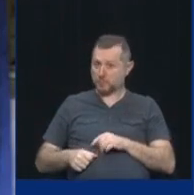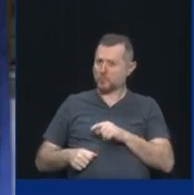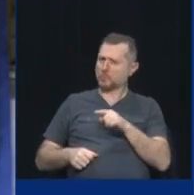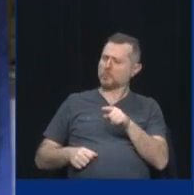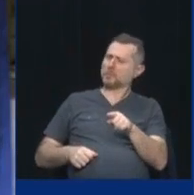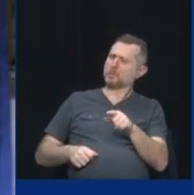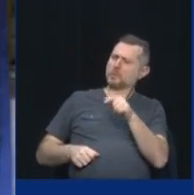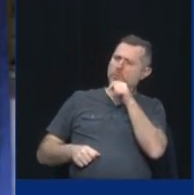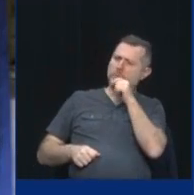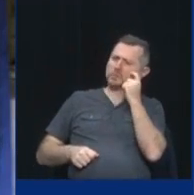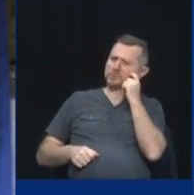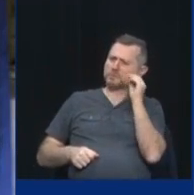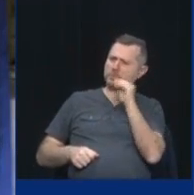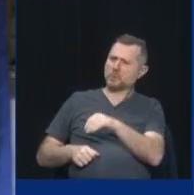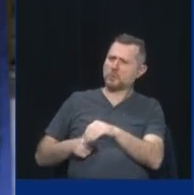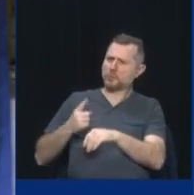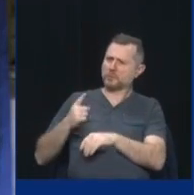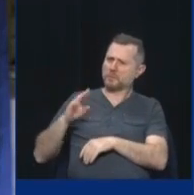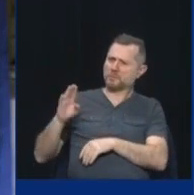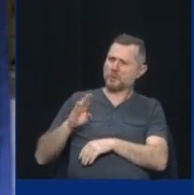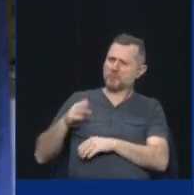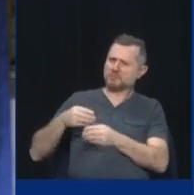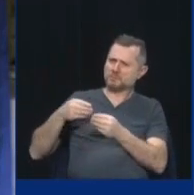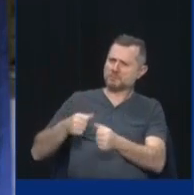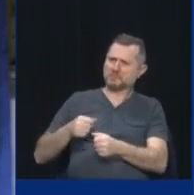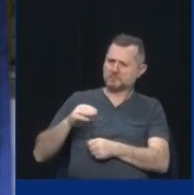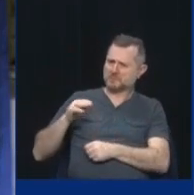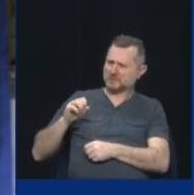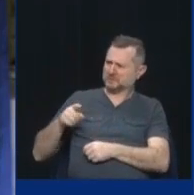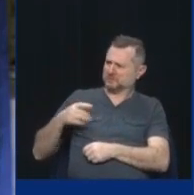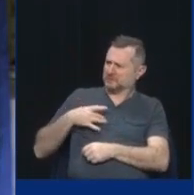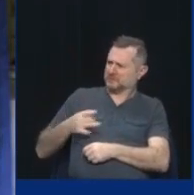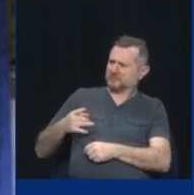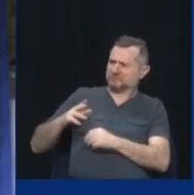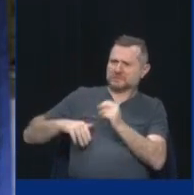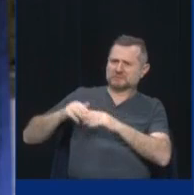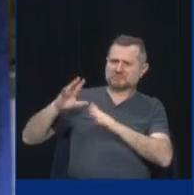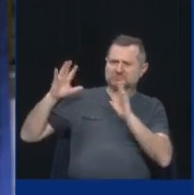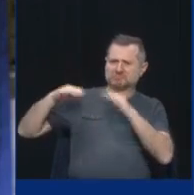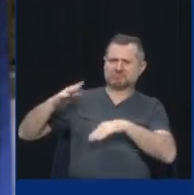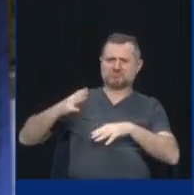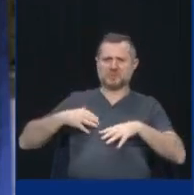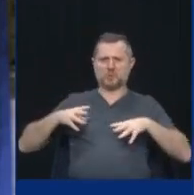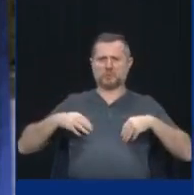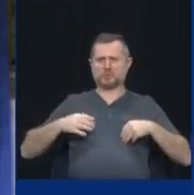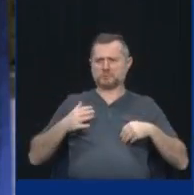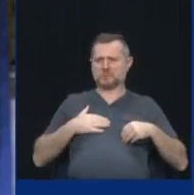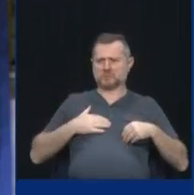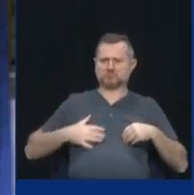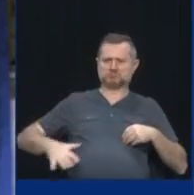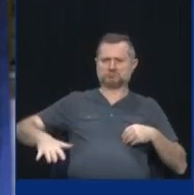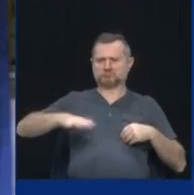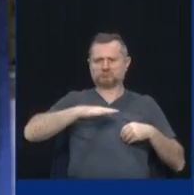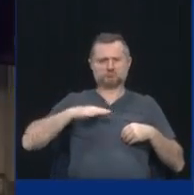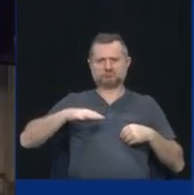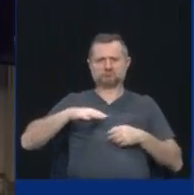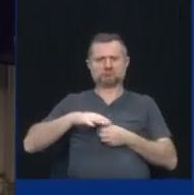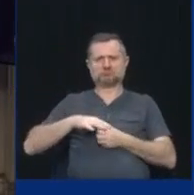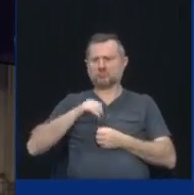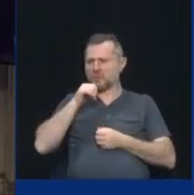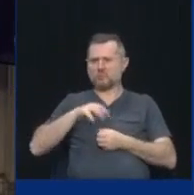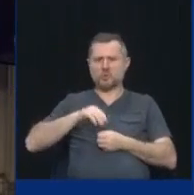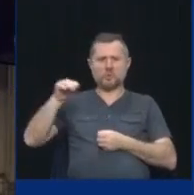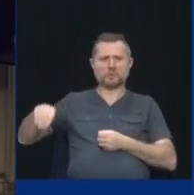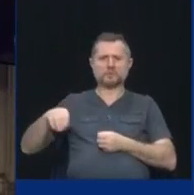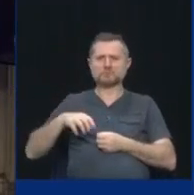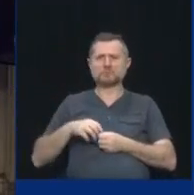garden. He just spent $1 billion with the garden. He likes it where it is. He's fine from the garden's point of view, right? Governor, you're doubling capacity, right? So